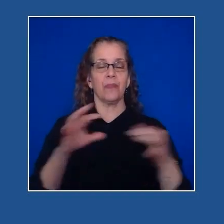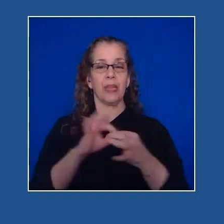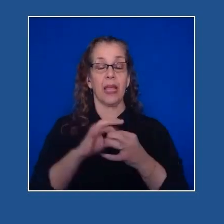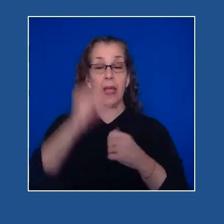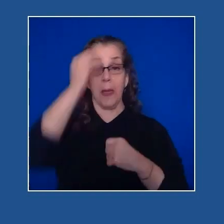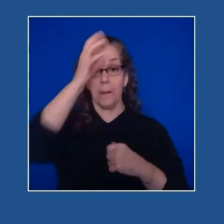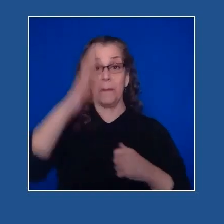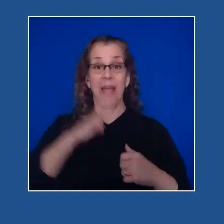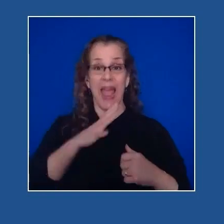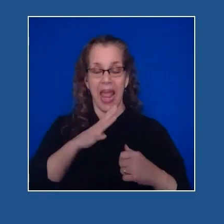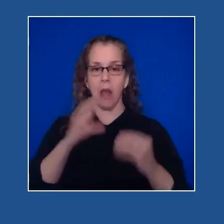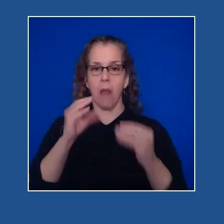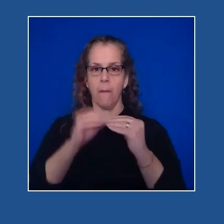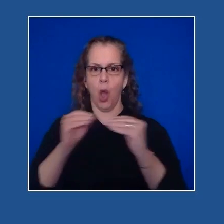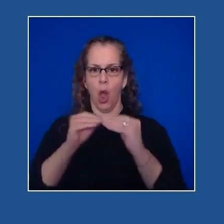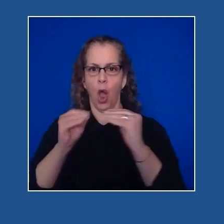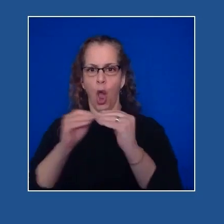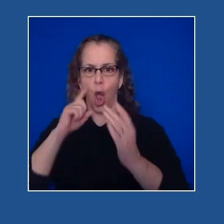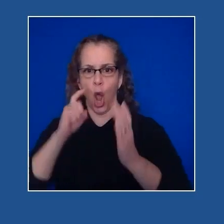BPD.